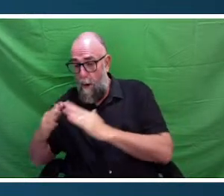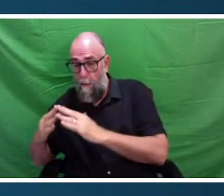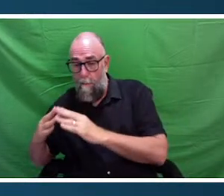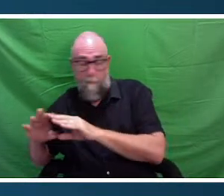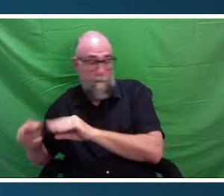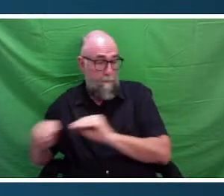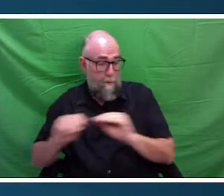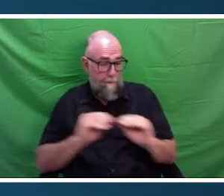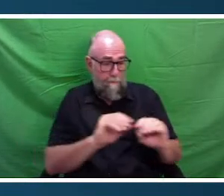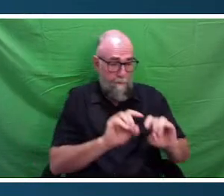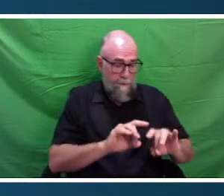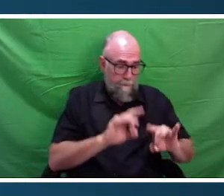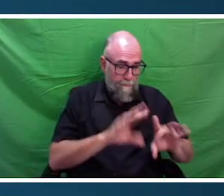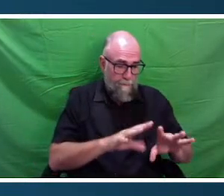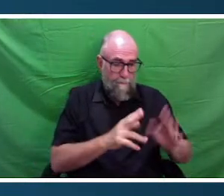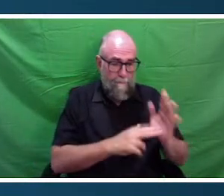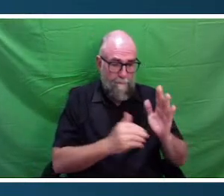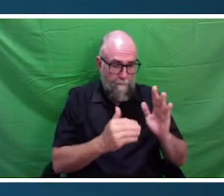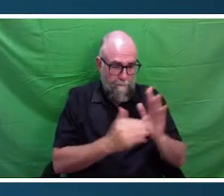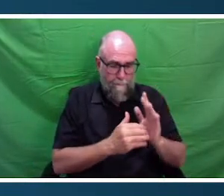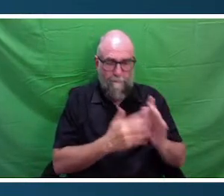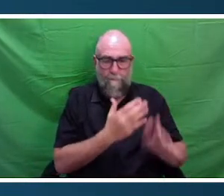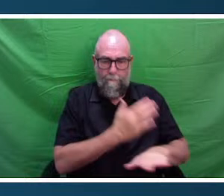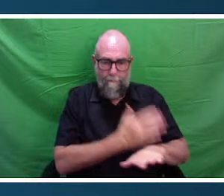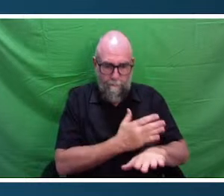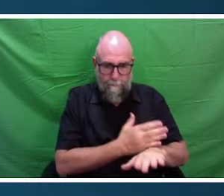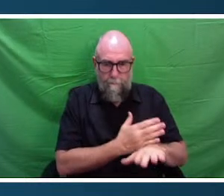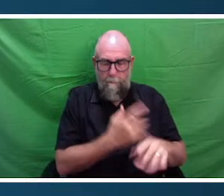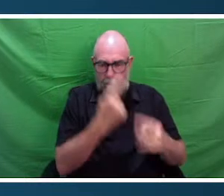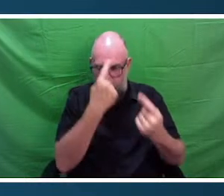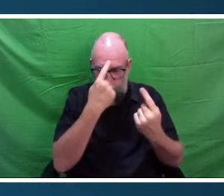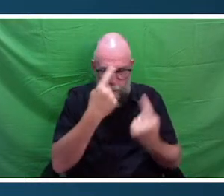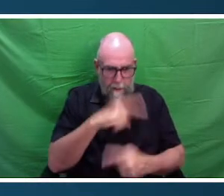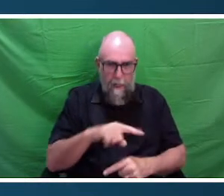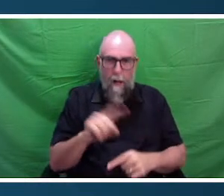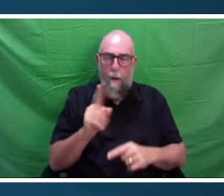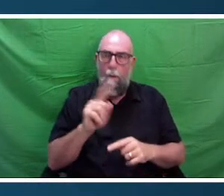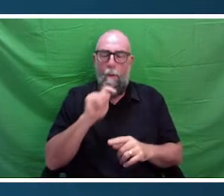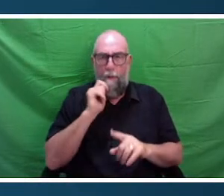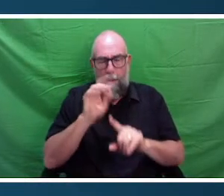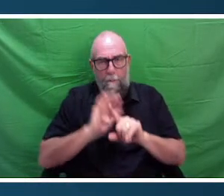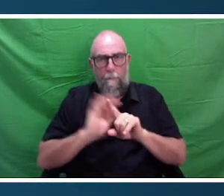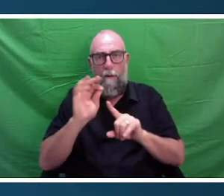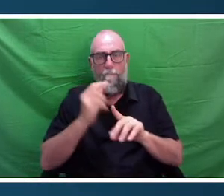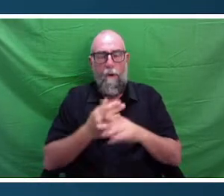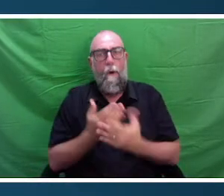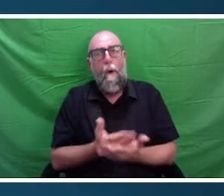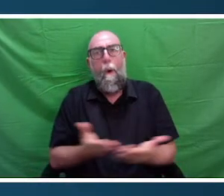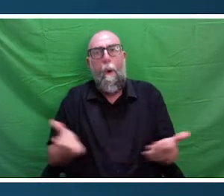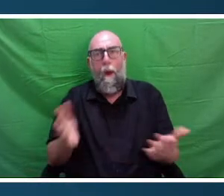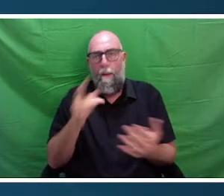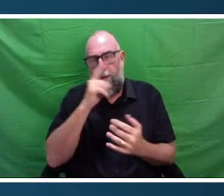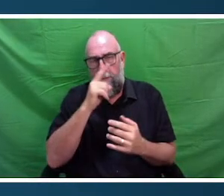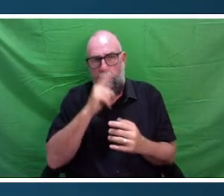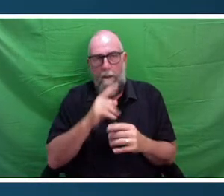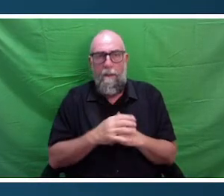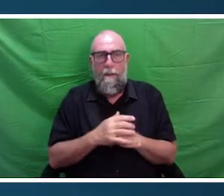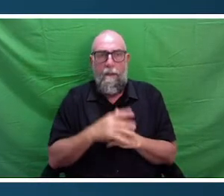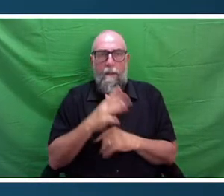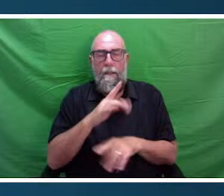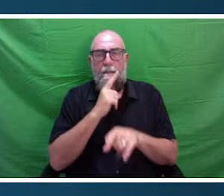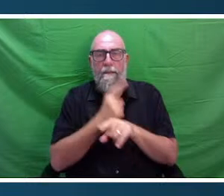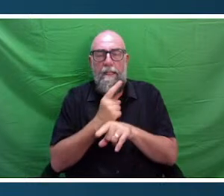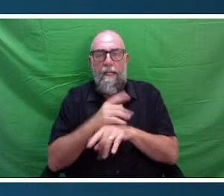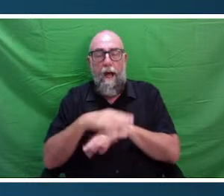bring forward a public good that can be kind of used by anyone to try and assess some basic facts. For example, the non-labour sending